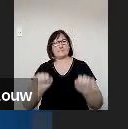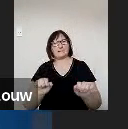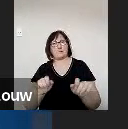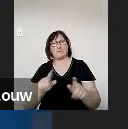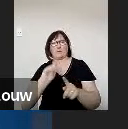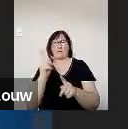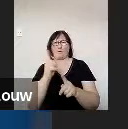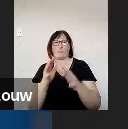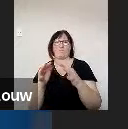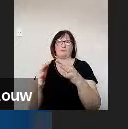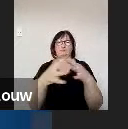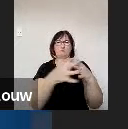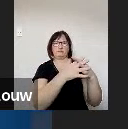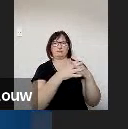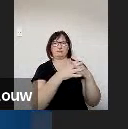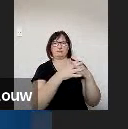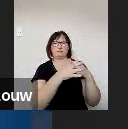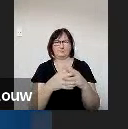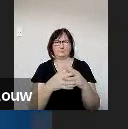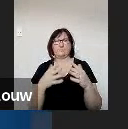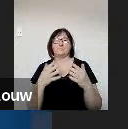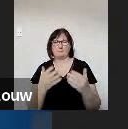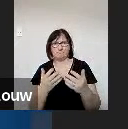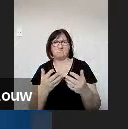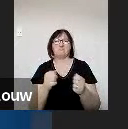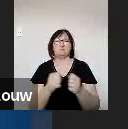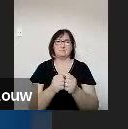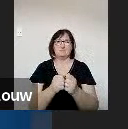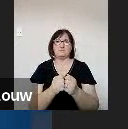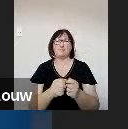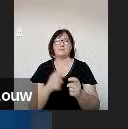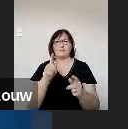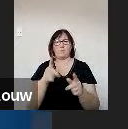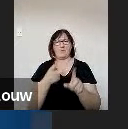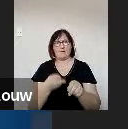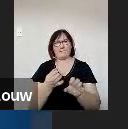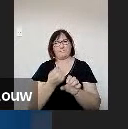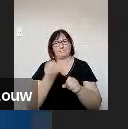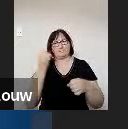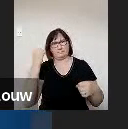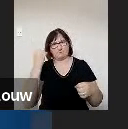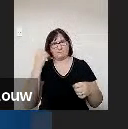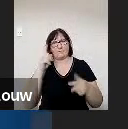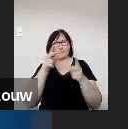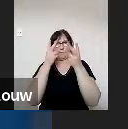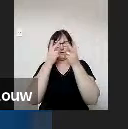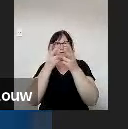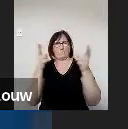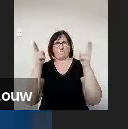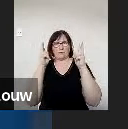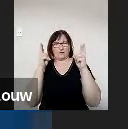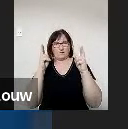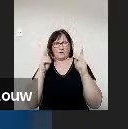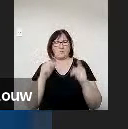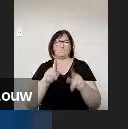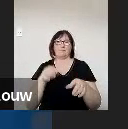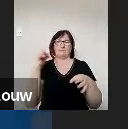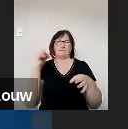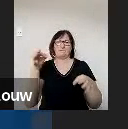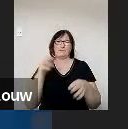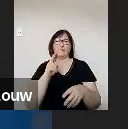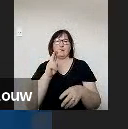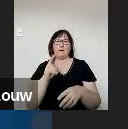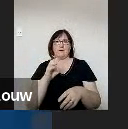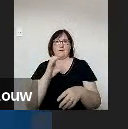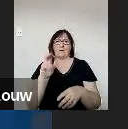July 2021. She holds a Juris degree from Vista University, a graduate diploma in Customs Administration, and